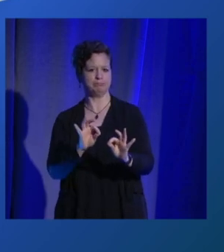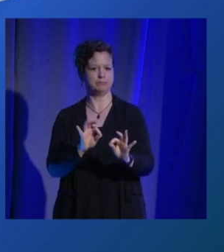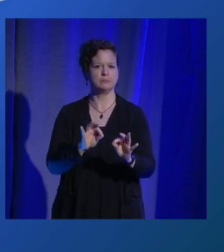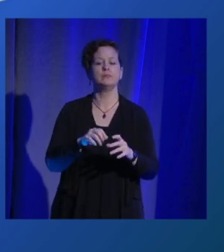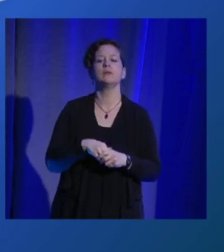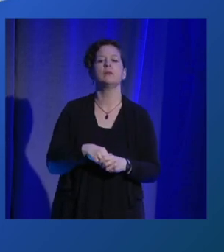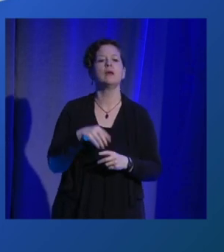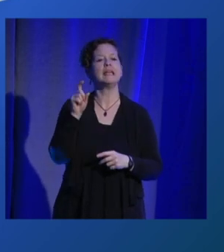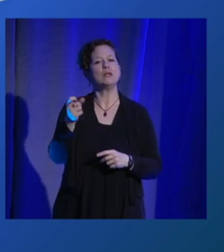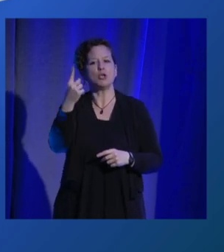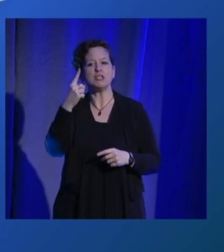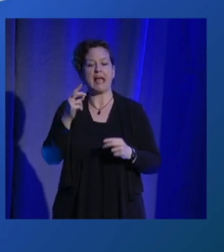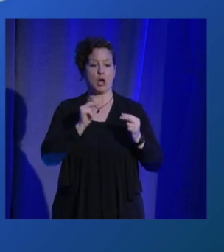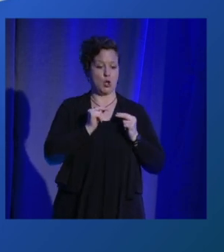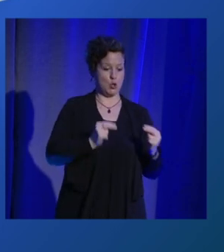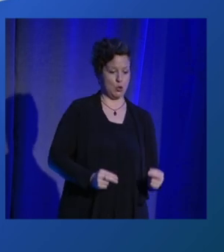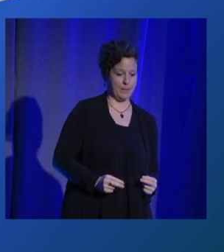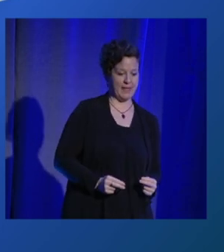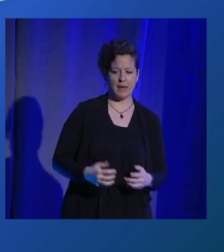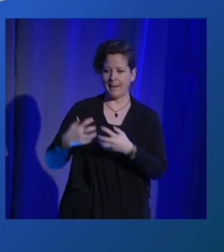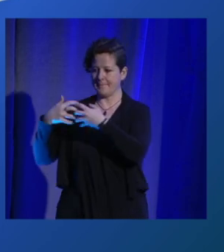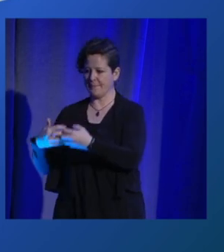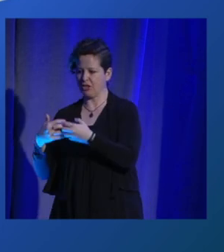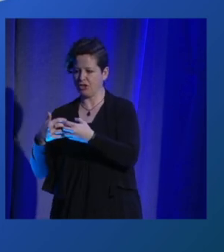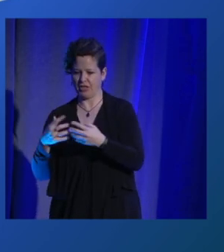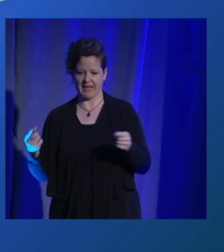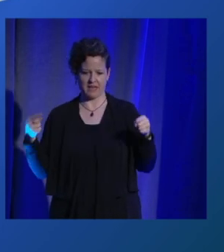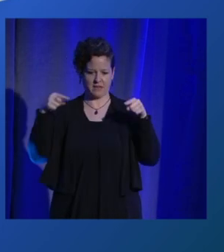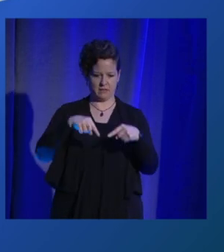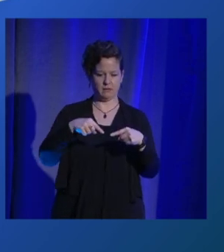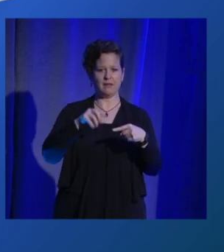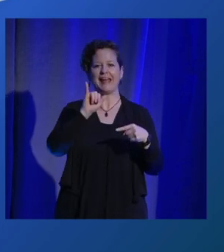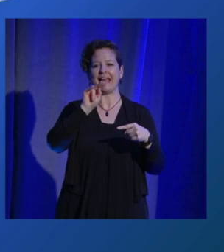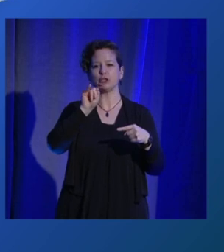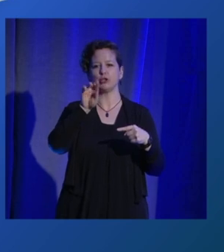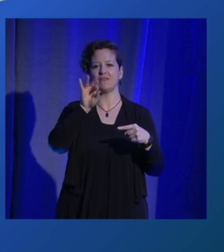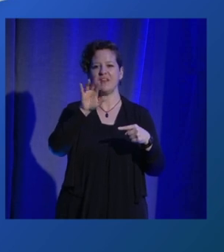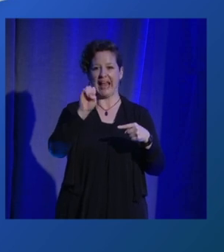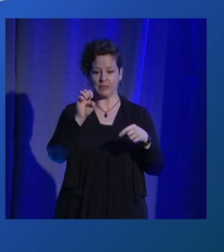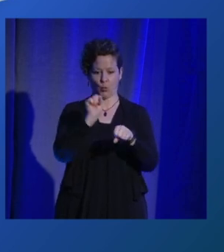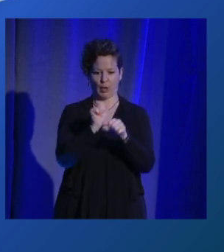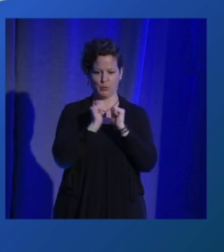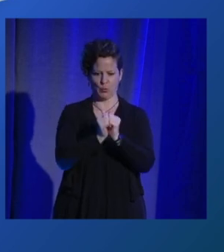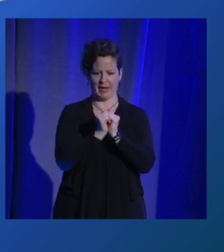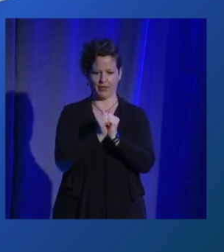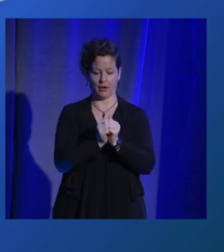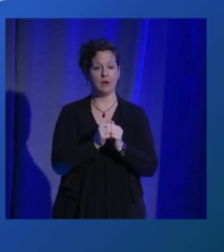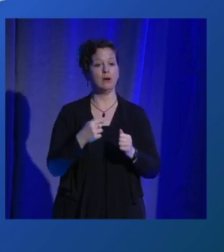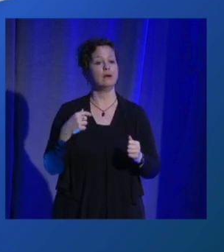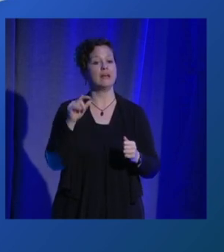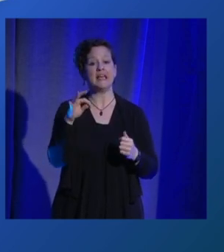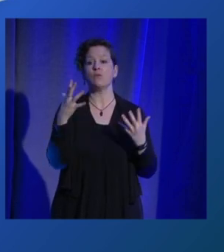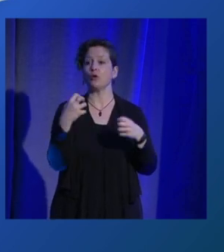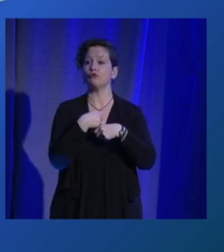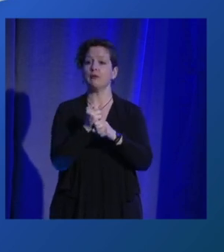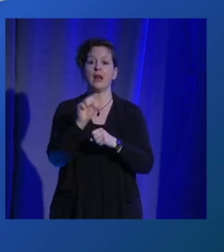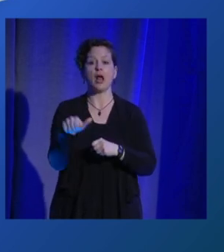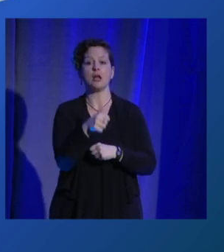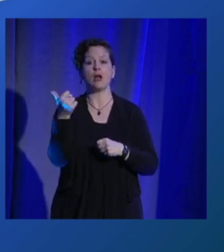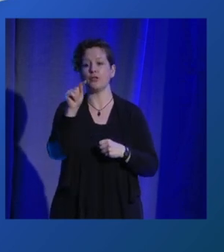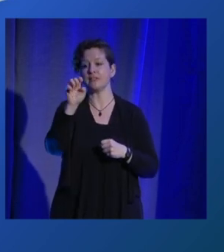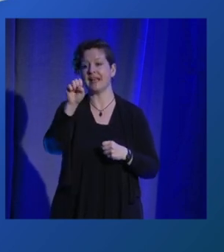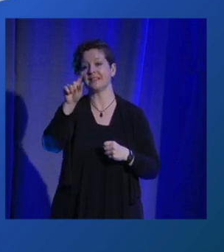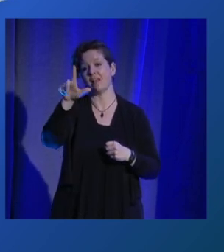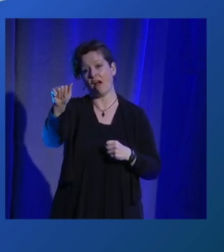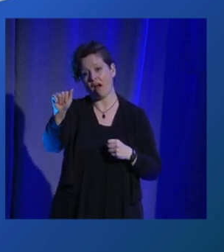the human machine interface because the danger here is we create another Tesla and I know this I live in San Francisco